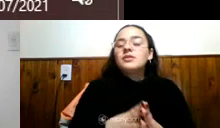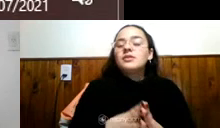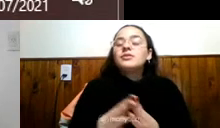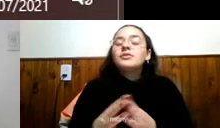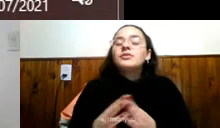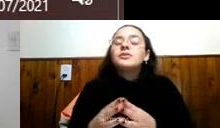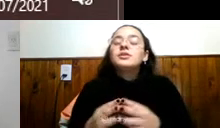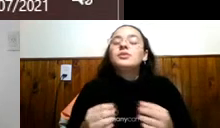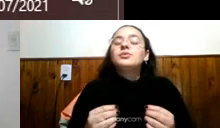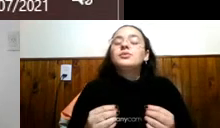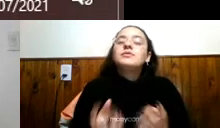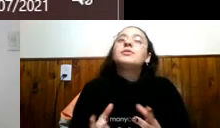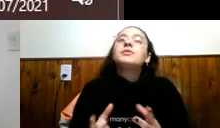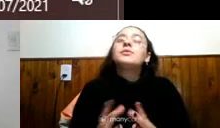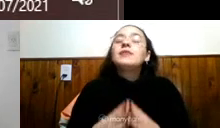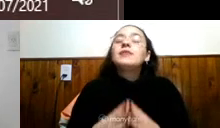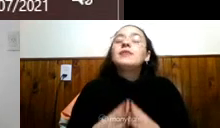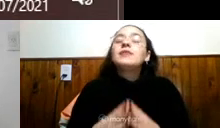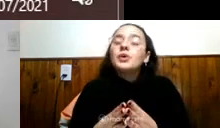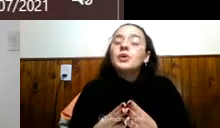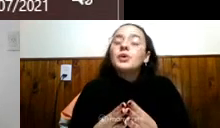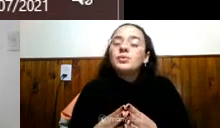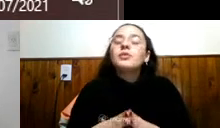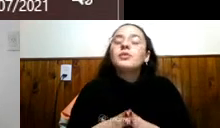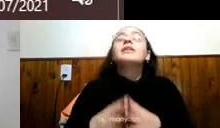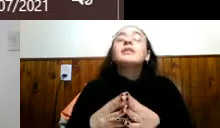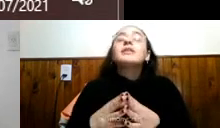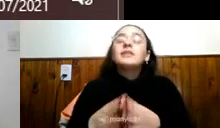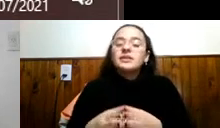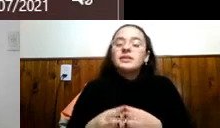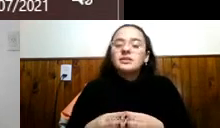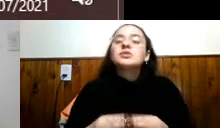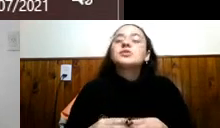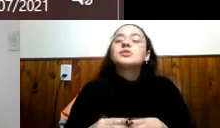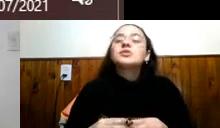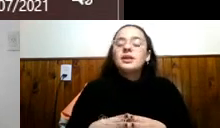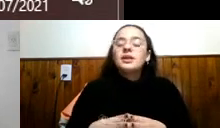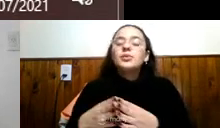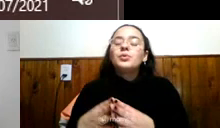although if I know, or if I learn some